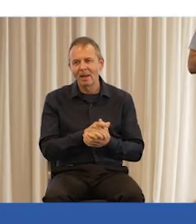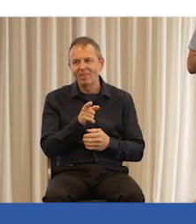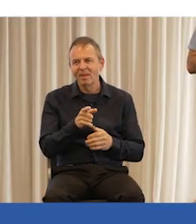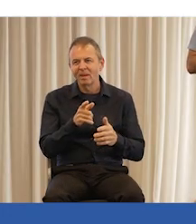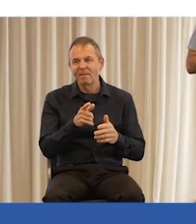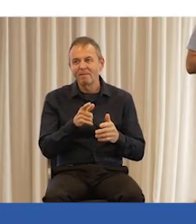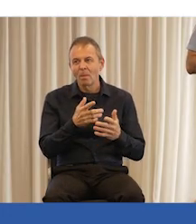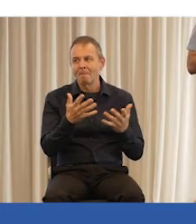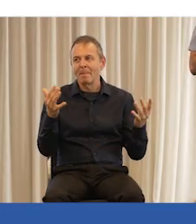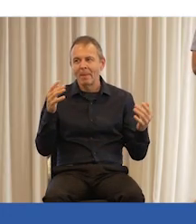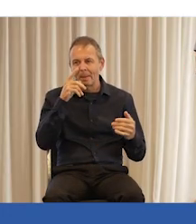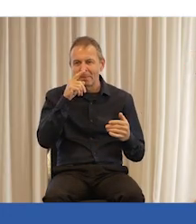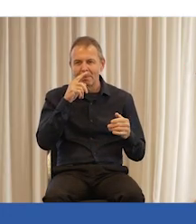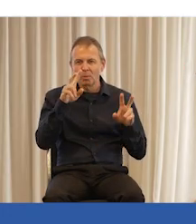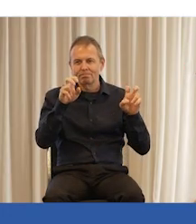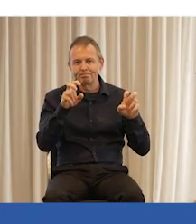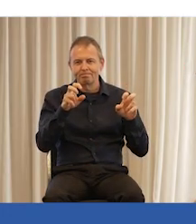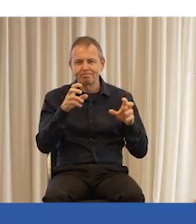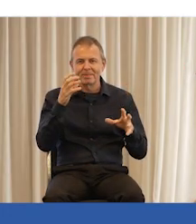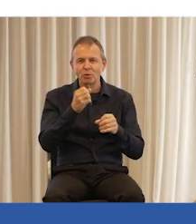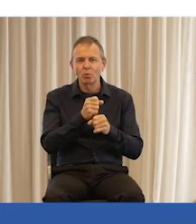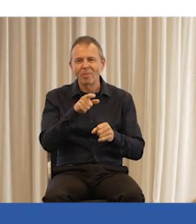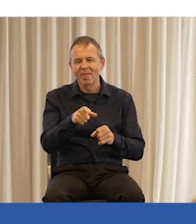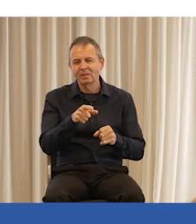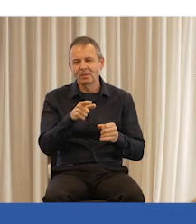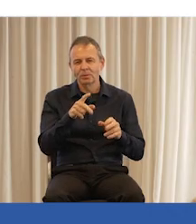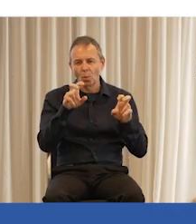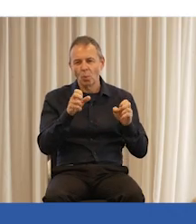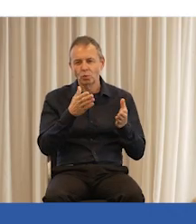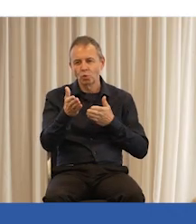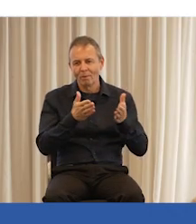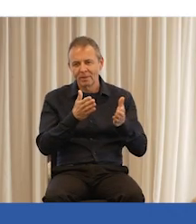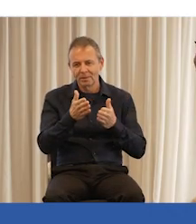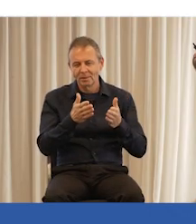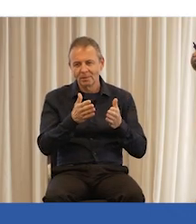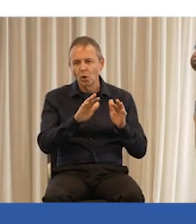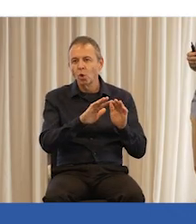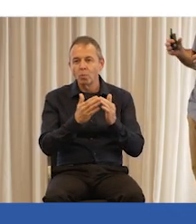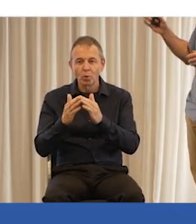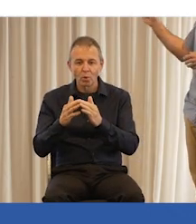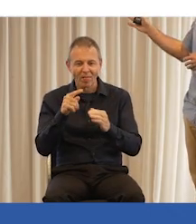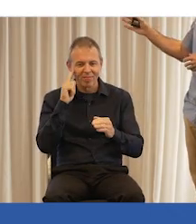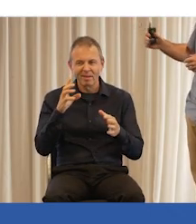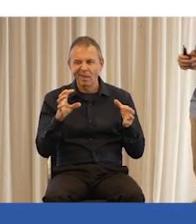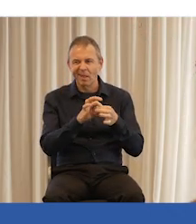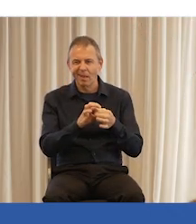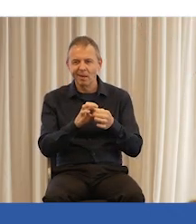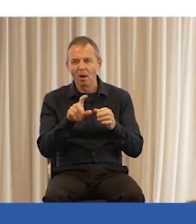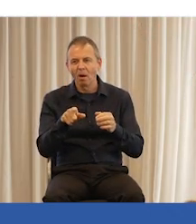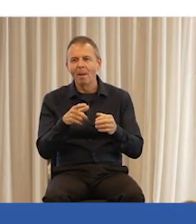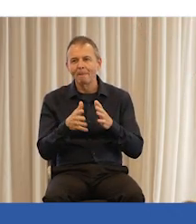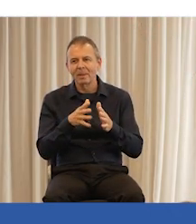means services. People talk about community and they go straight to services. And that's one